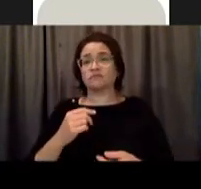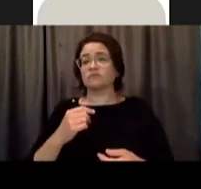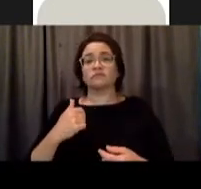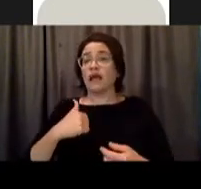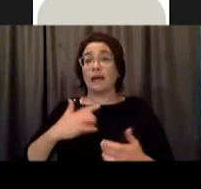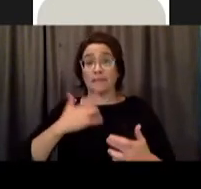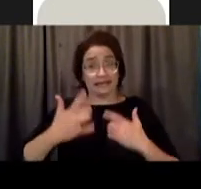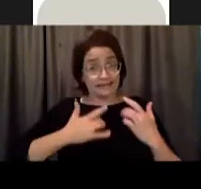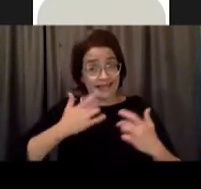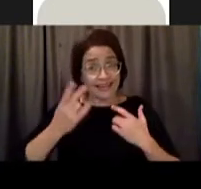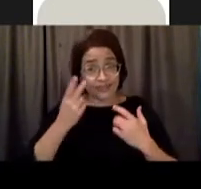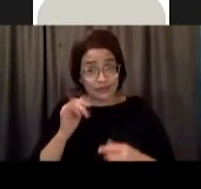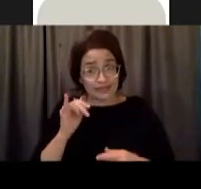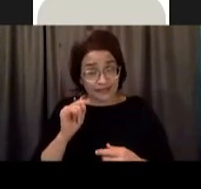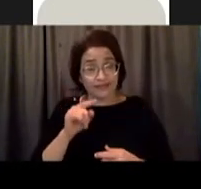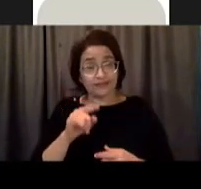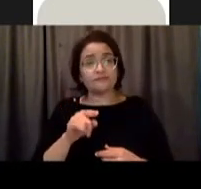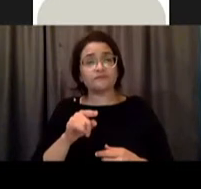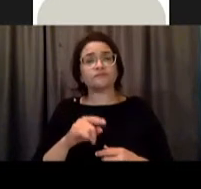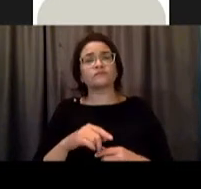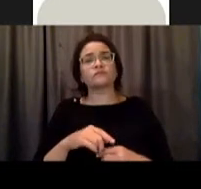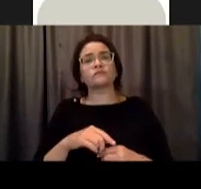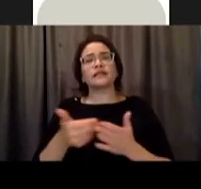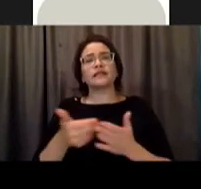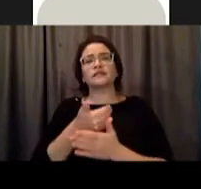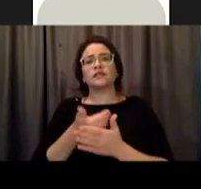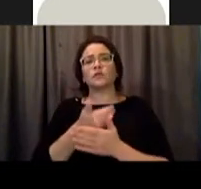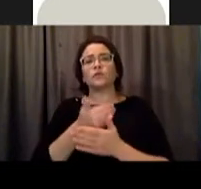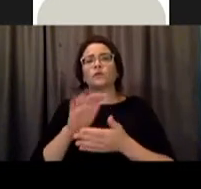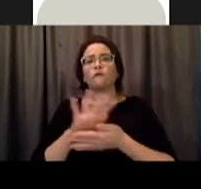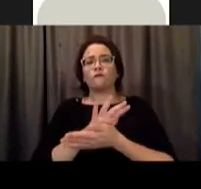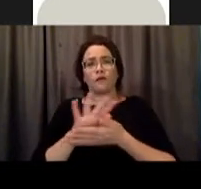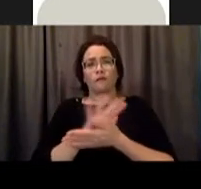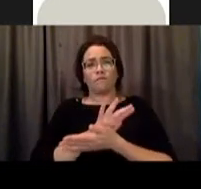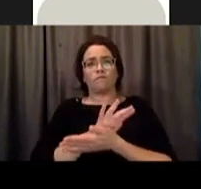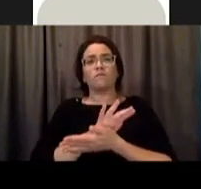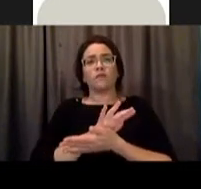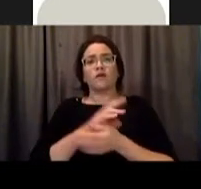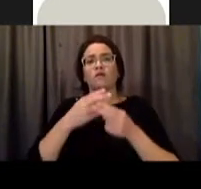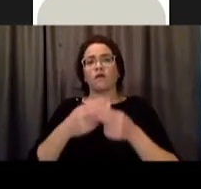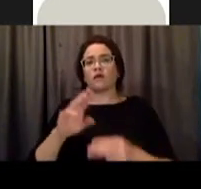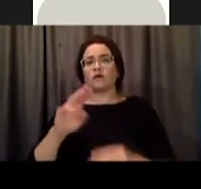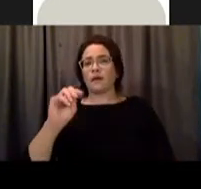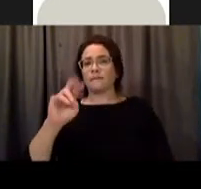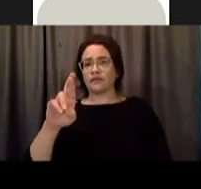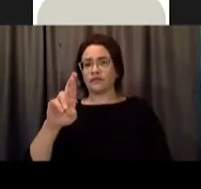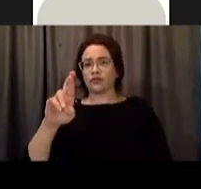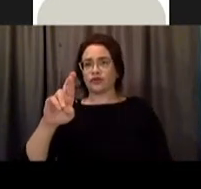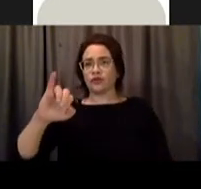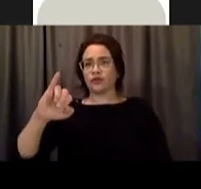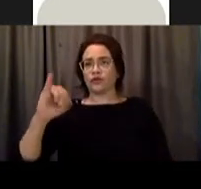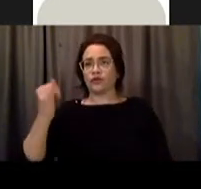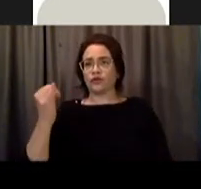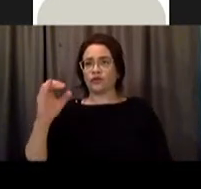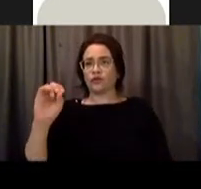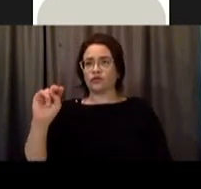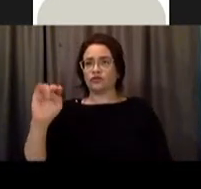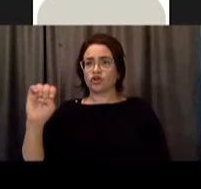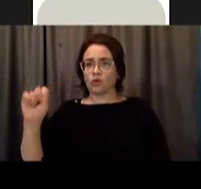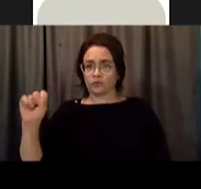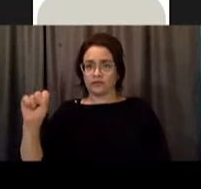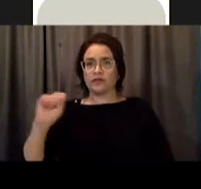I do recommend checking out a new film about the Holodomor called Mr. Jones, in reference to a journalist who covered events in Ukraine.